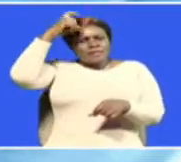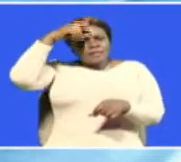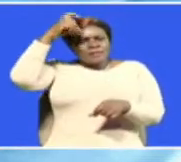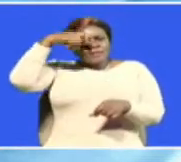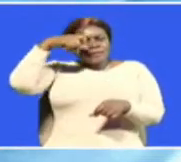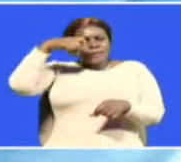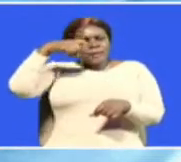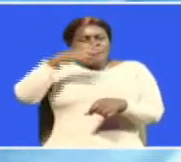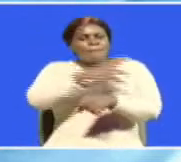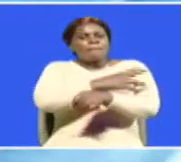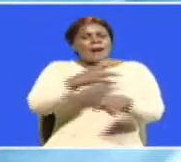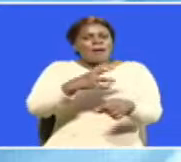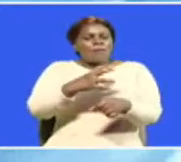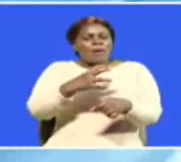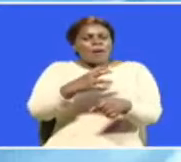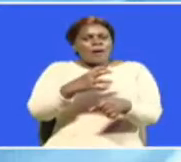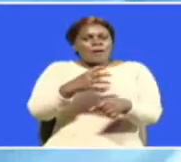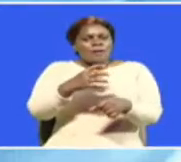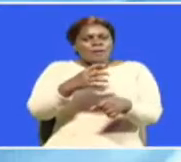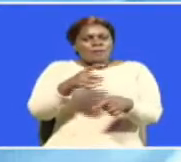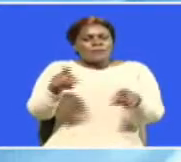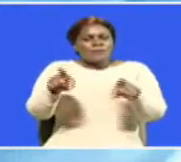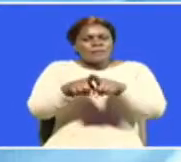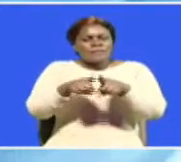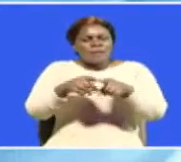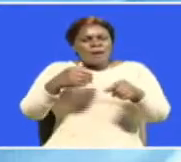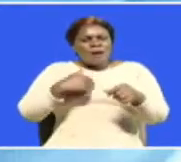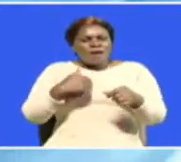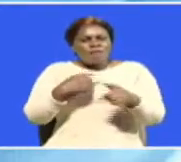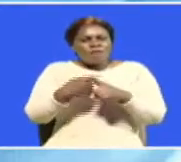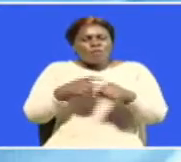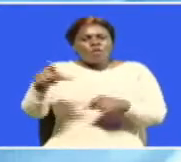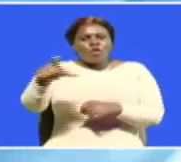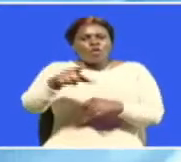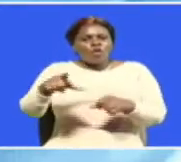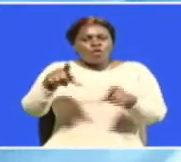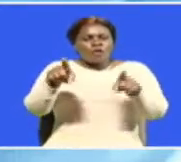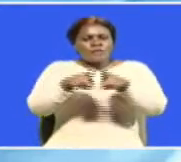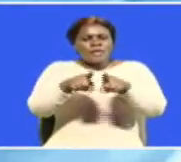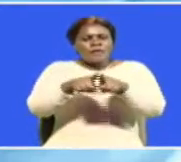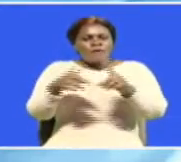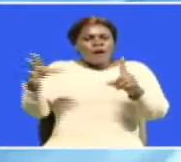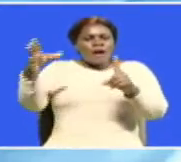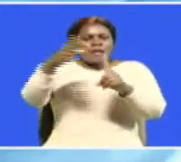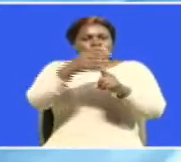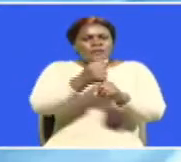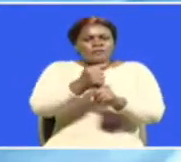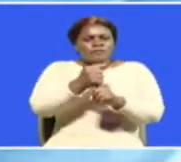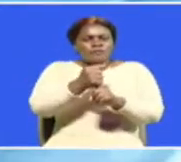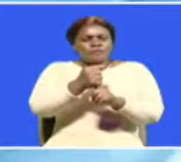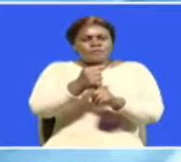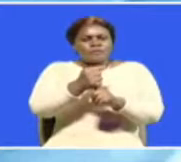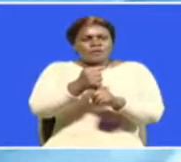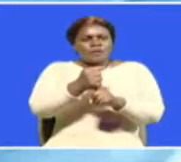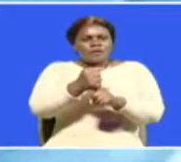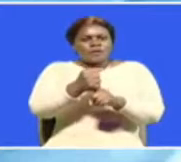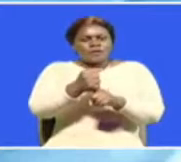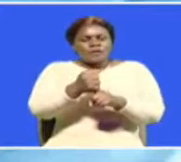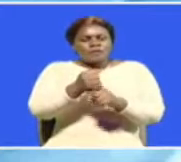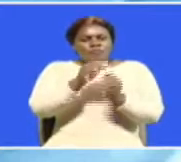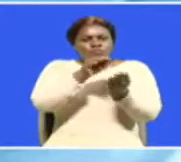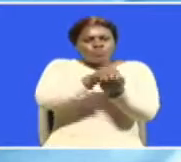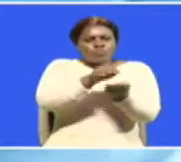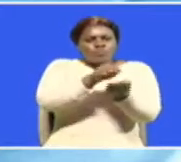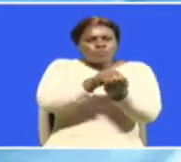gathering prowess, has earned them respect and accolades from locals as they achieve feat after feat in local